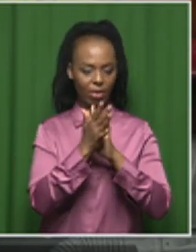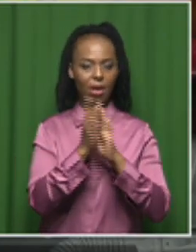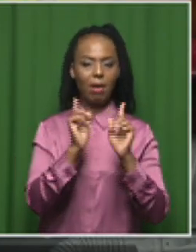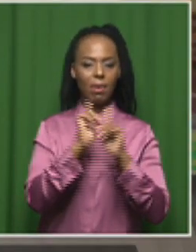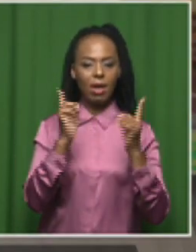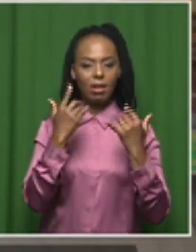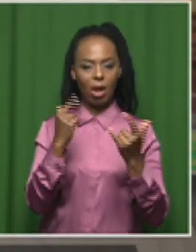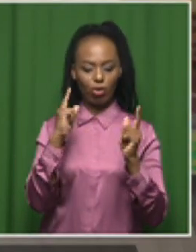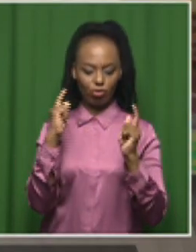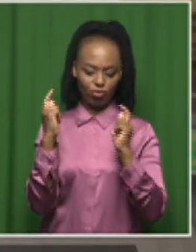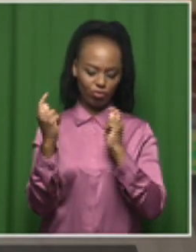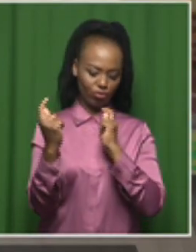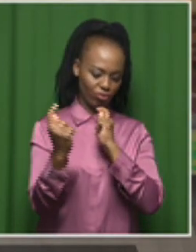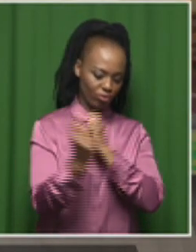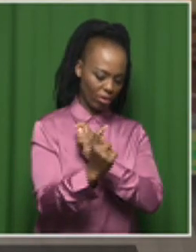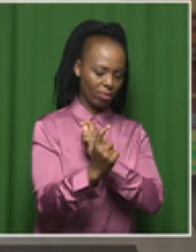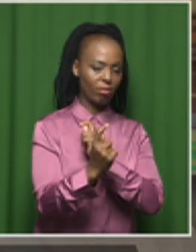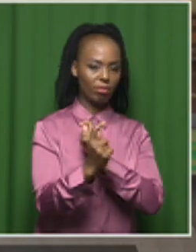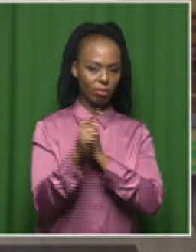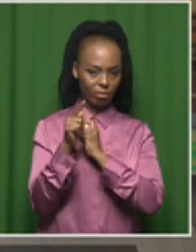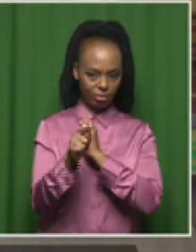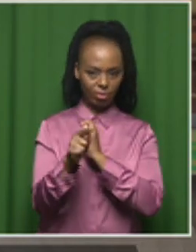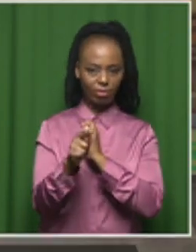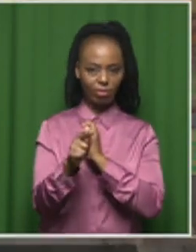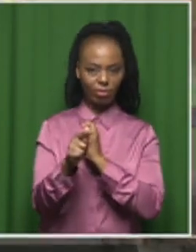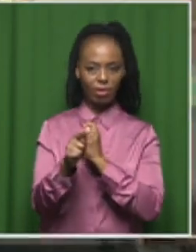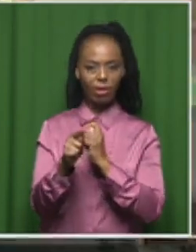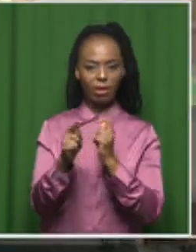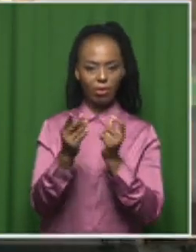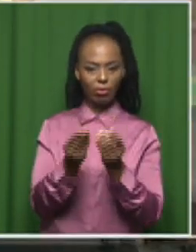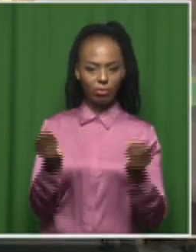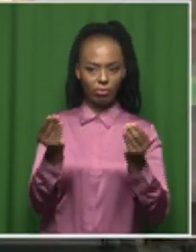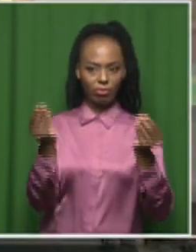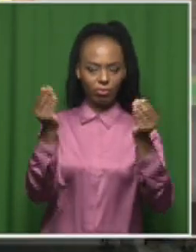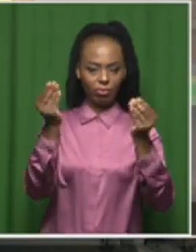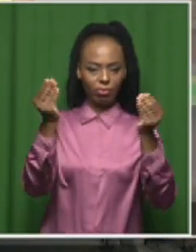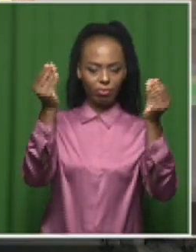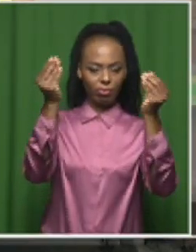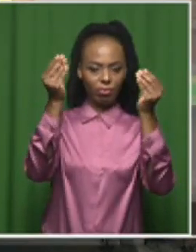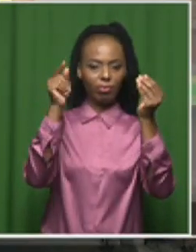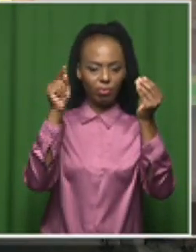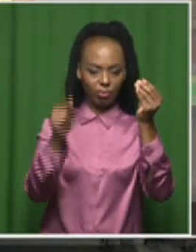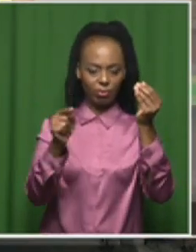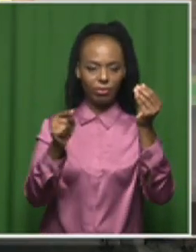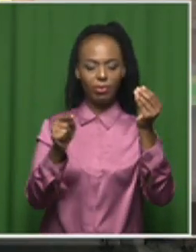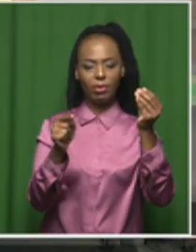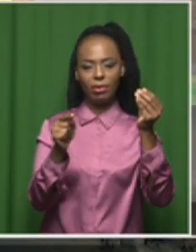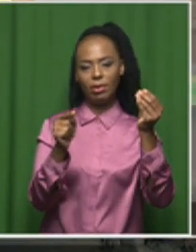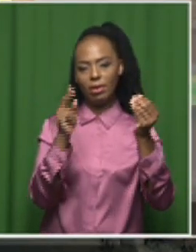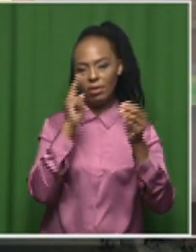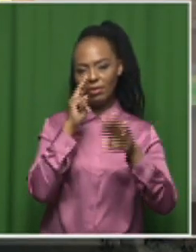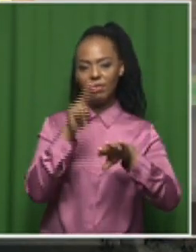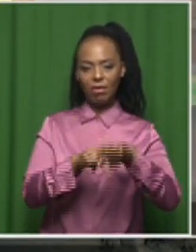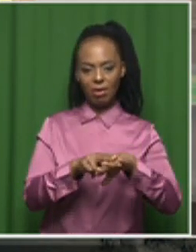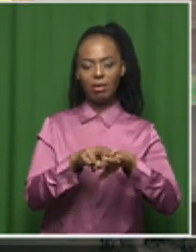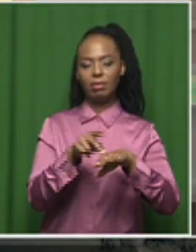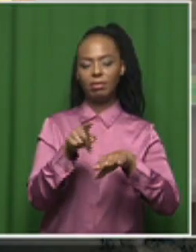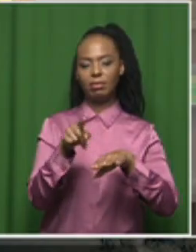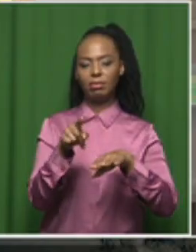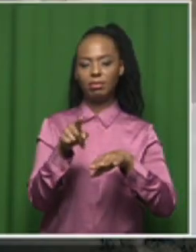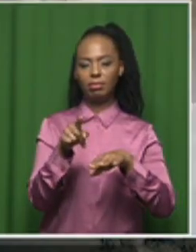we add pop culture references, it's funny, we